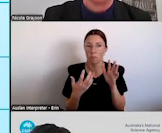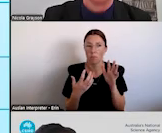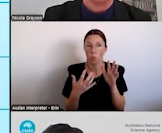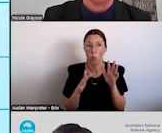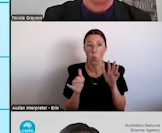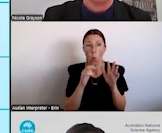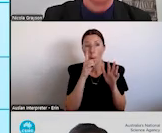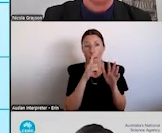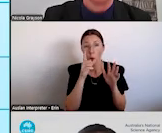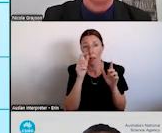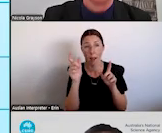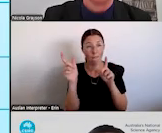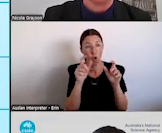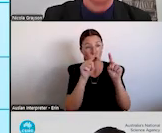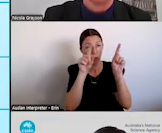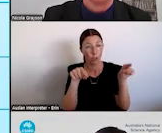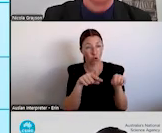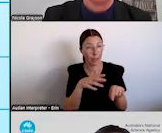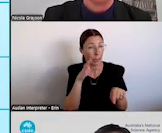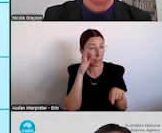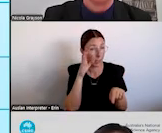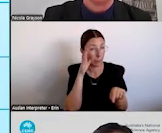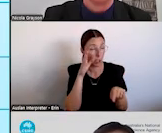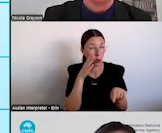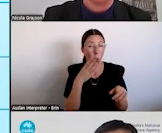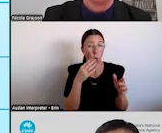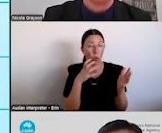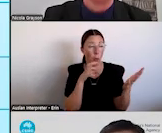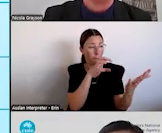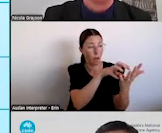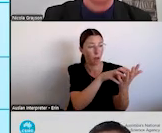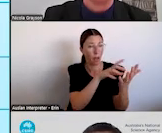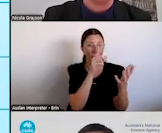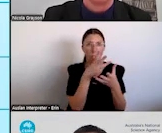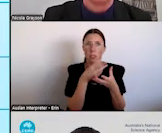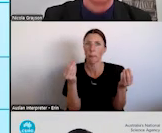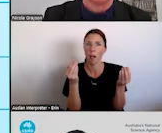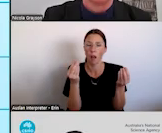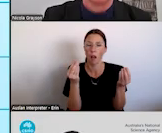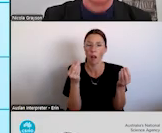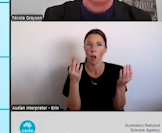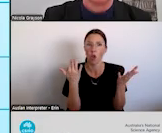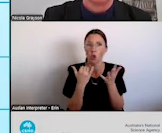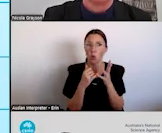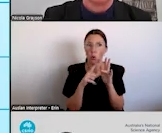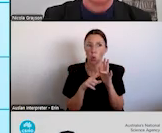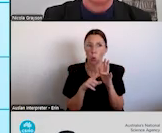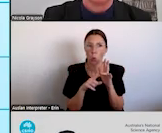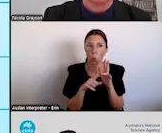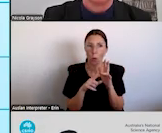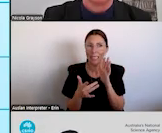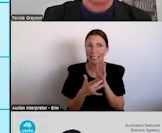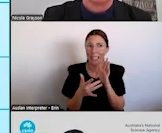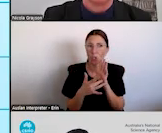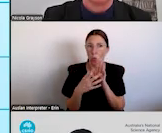the screen of that image, the watermarks are gone. So the ease of technical removal, there's a cost